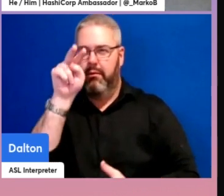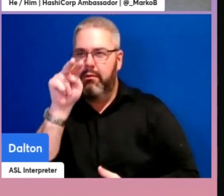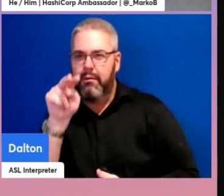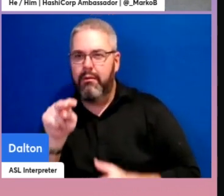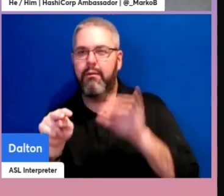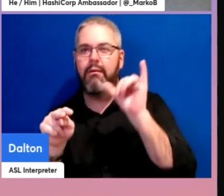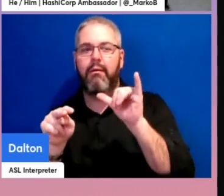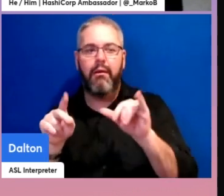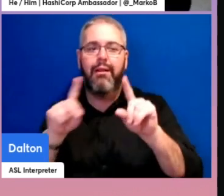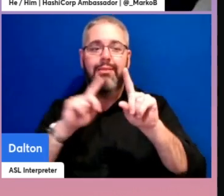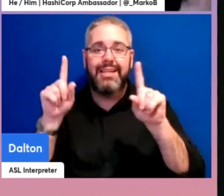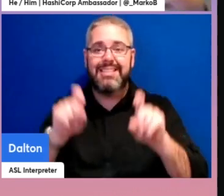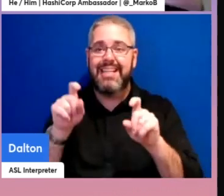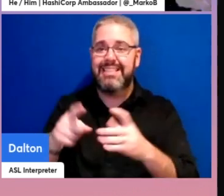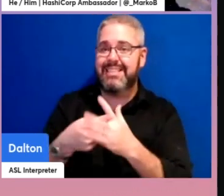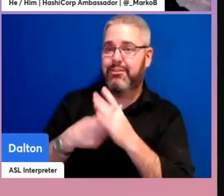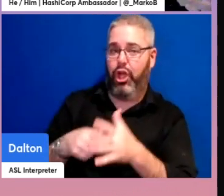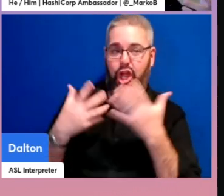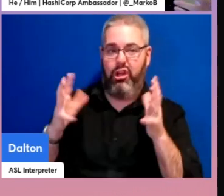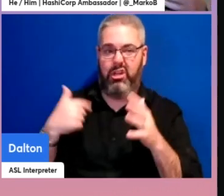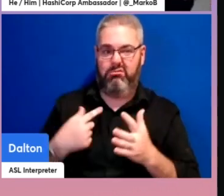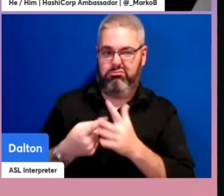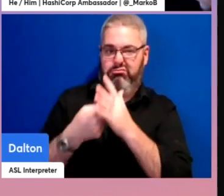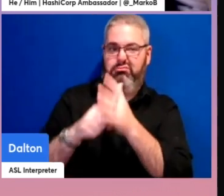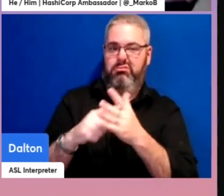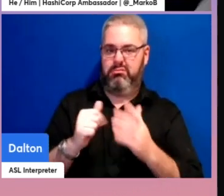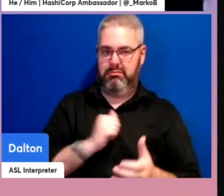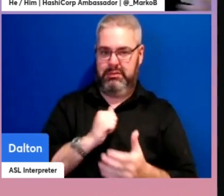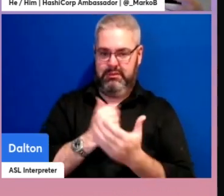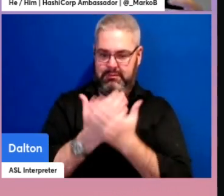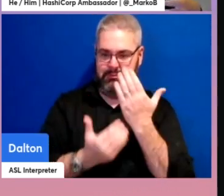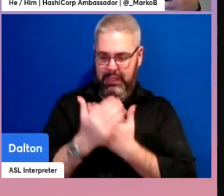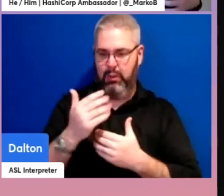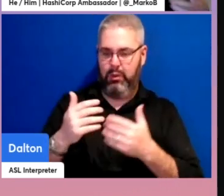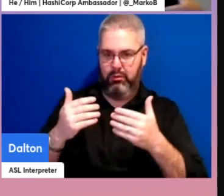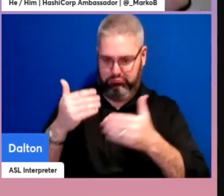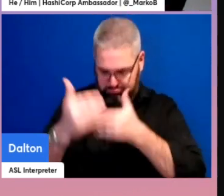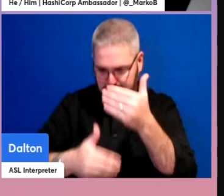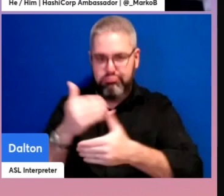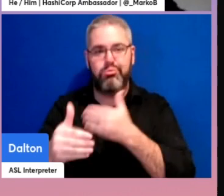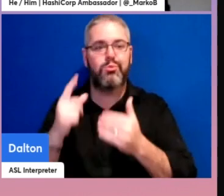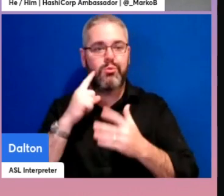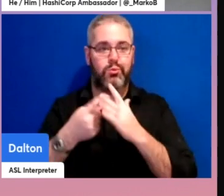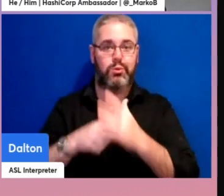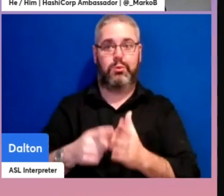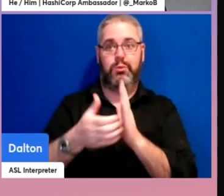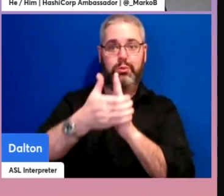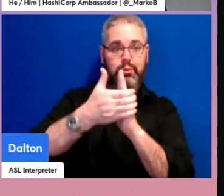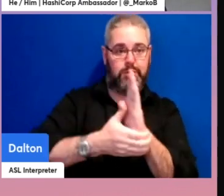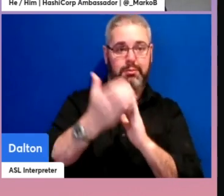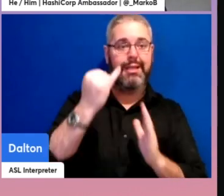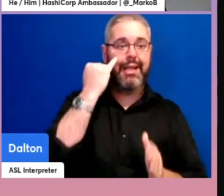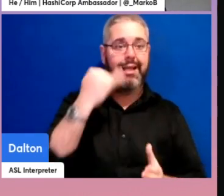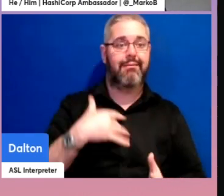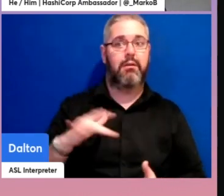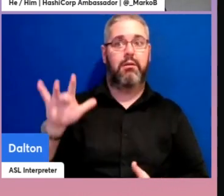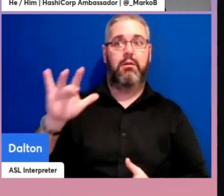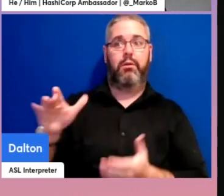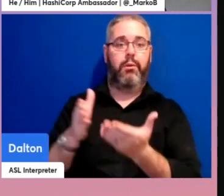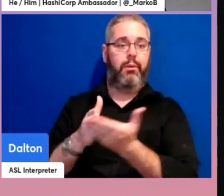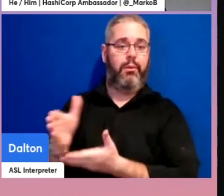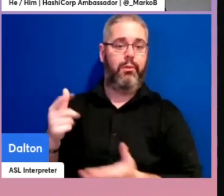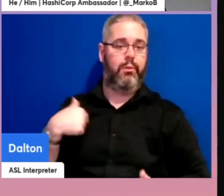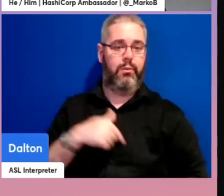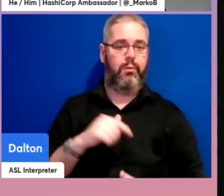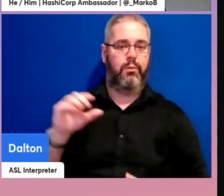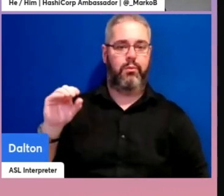test actually has started. I initiated that manually. It will be initiated automatically if I push something to or open a PR in my